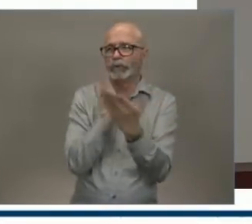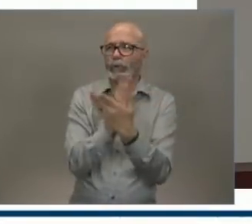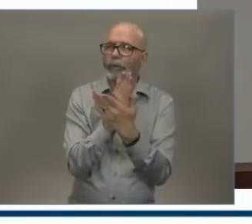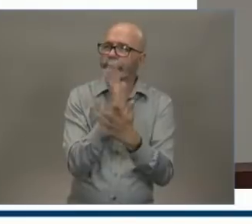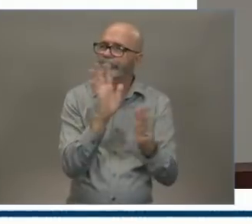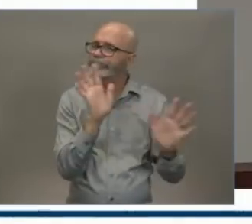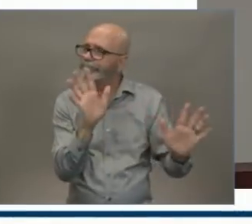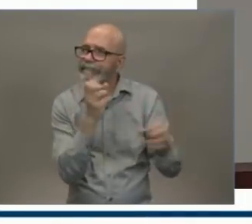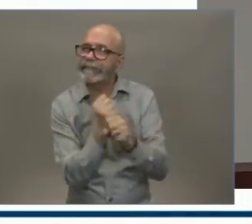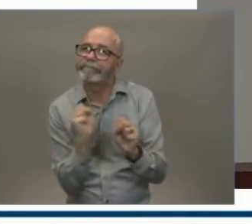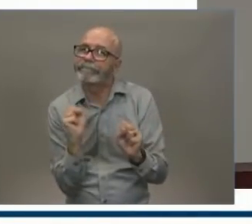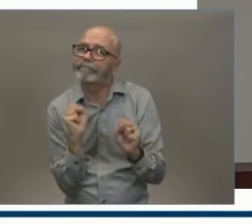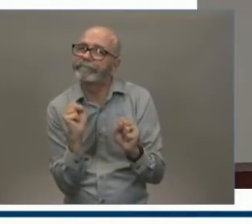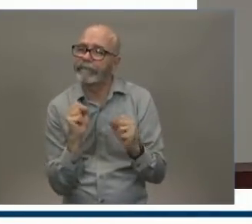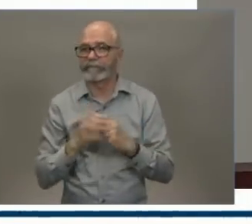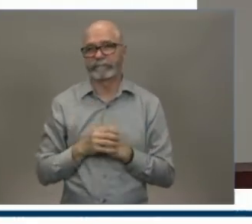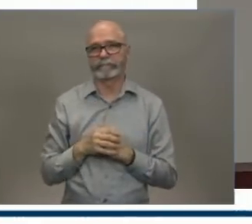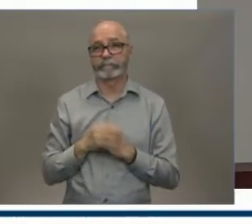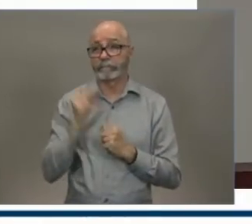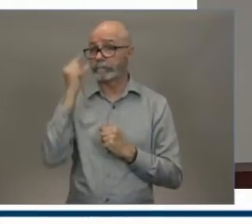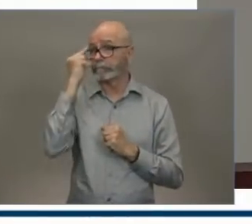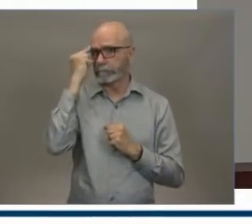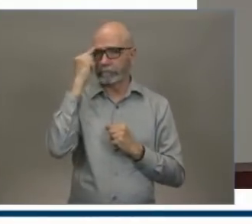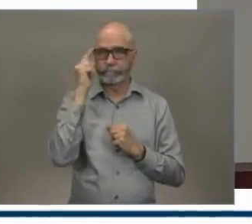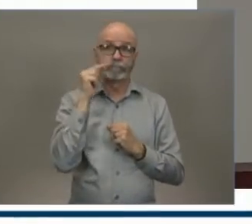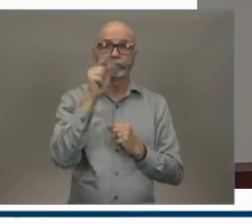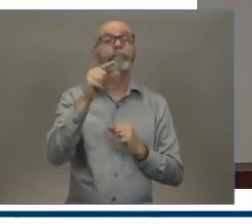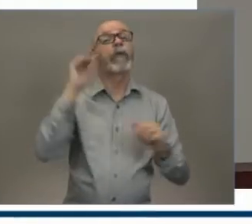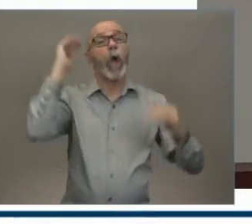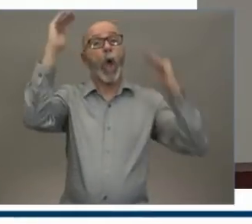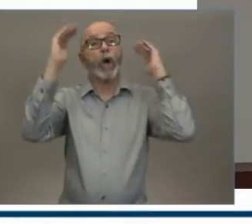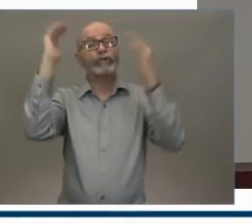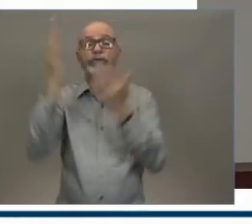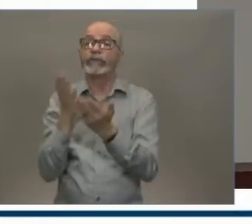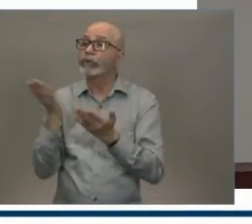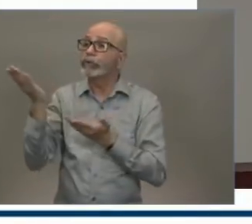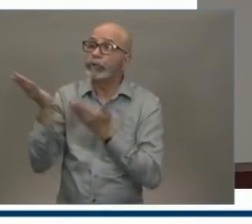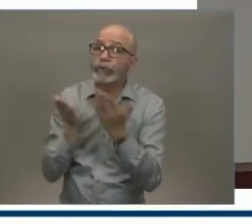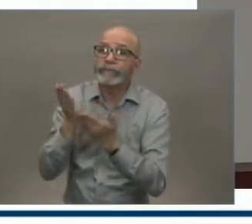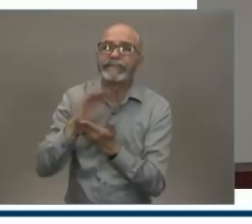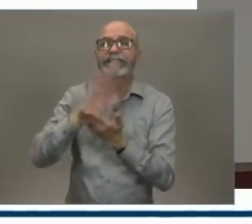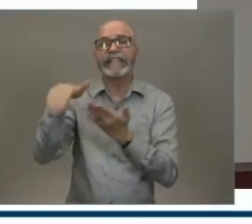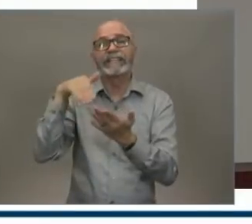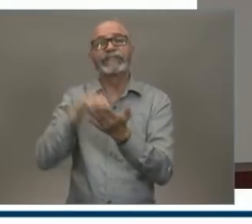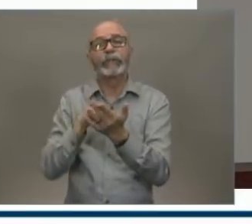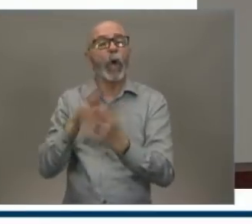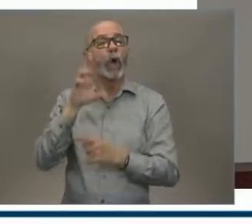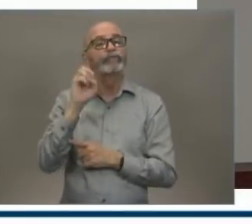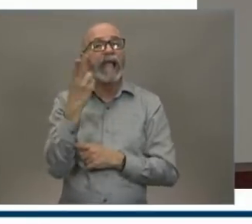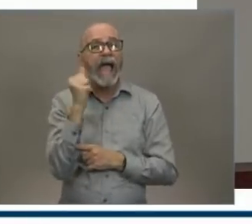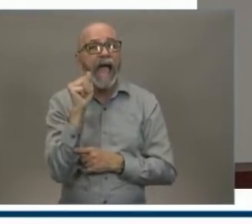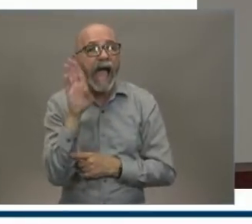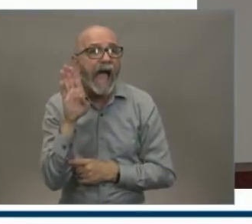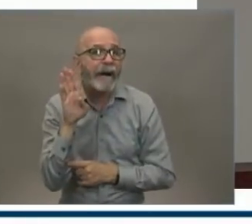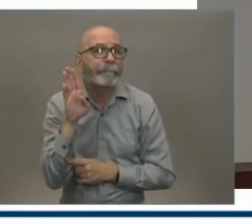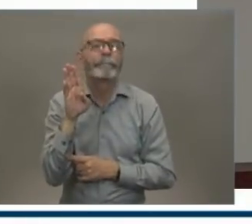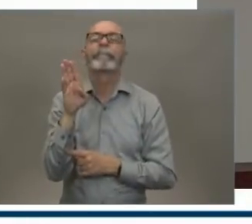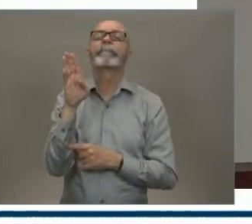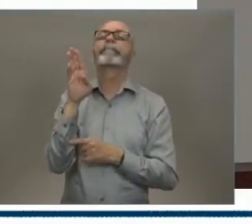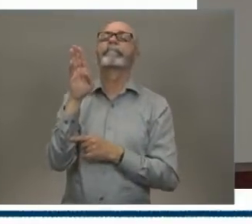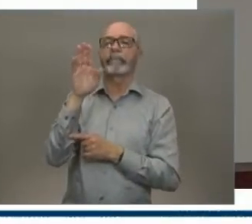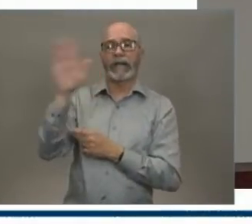allowing residents from adult service centers and regional rehabilitation centers to go back into the community to volunteer or